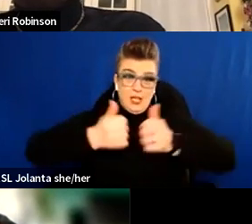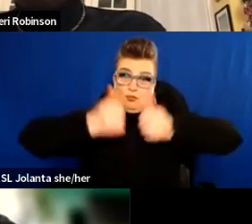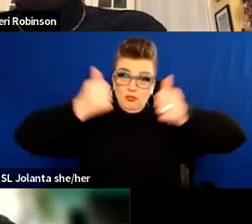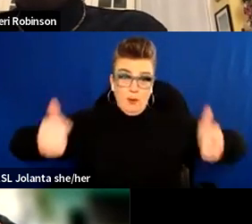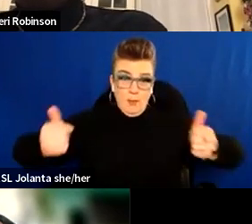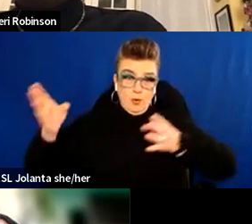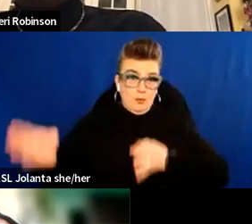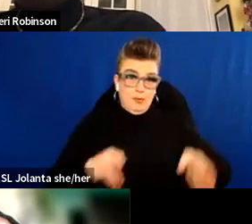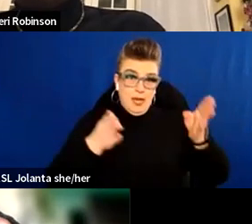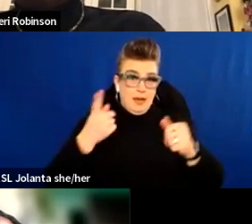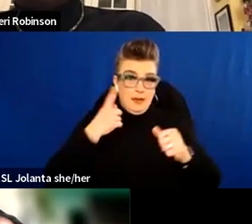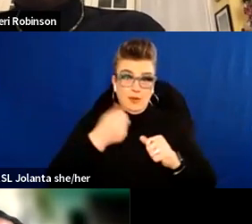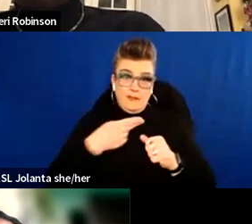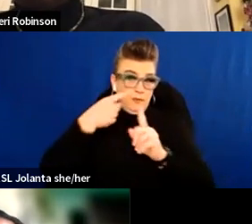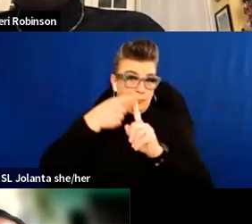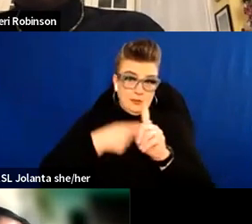months